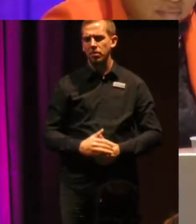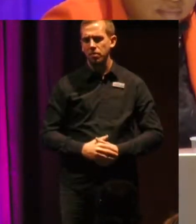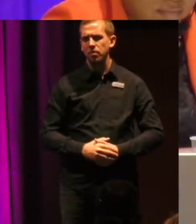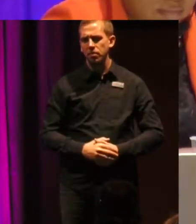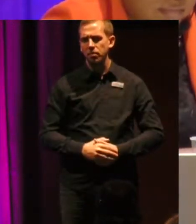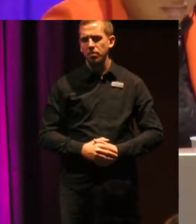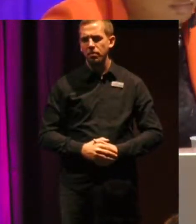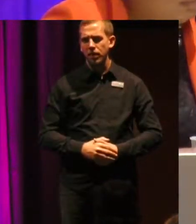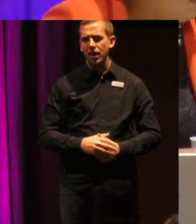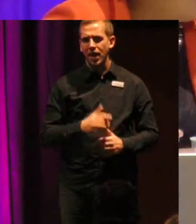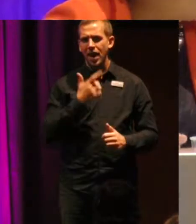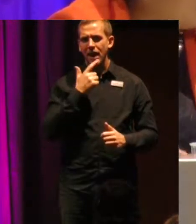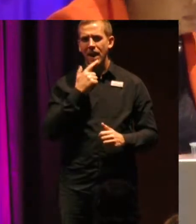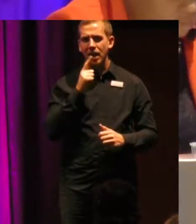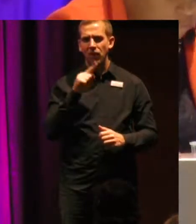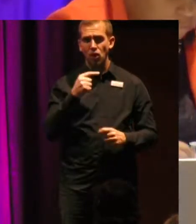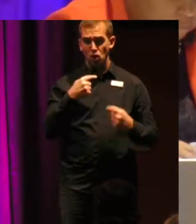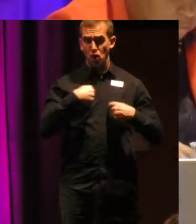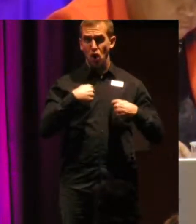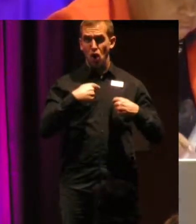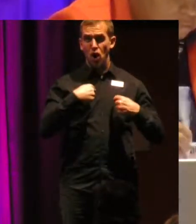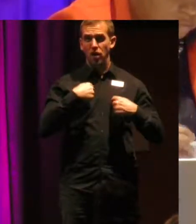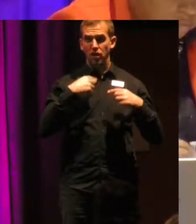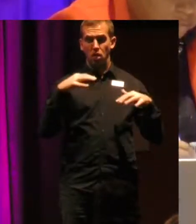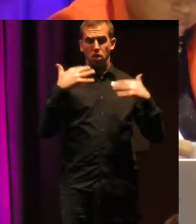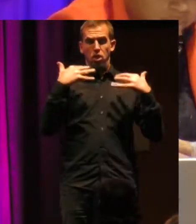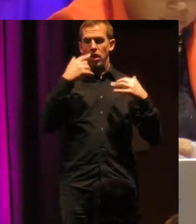to be targeted in any way. It is